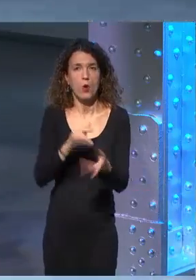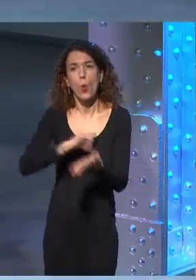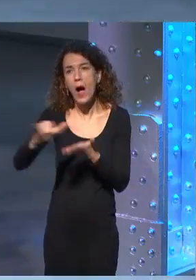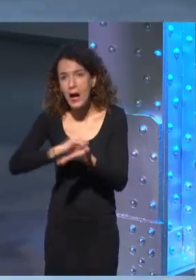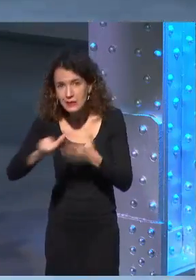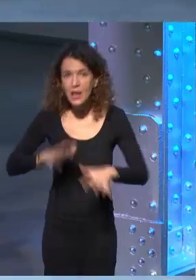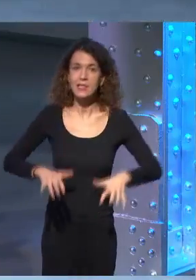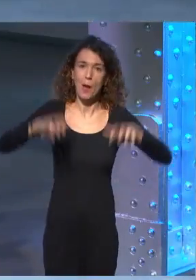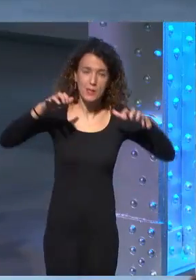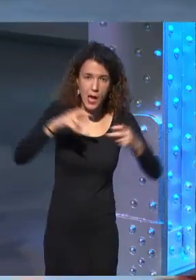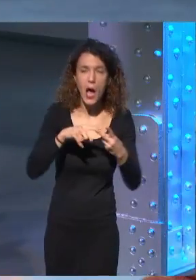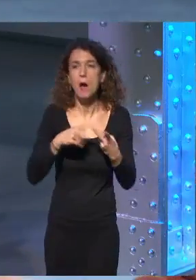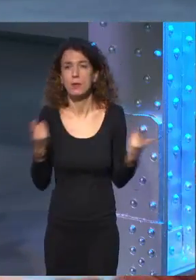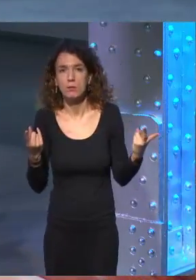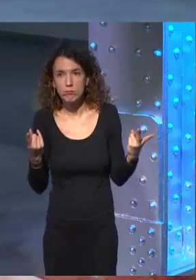do. So what are your